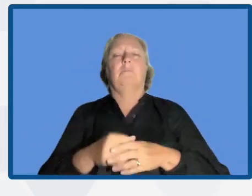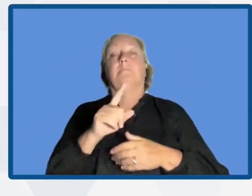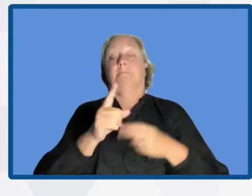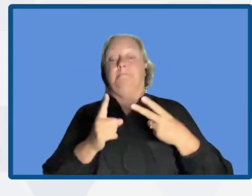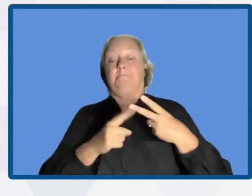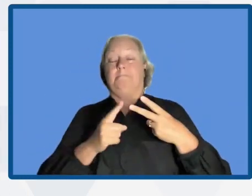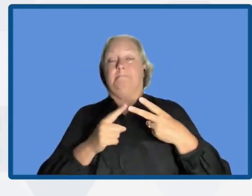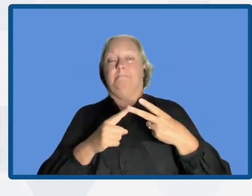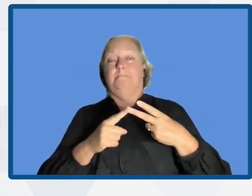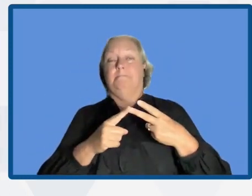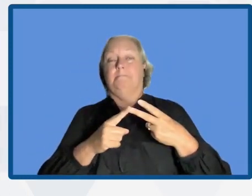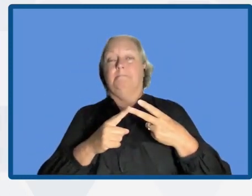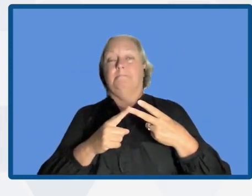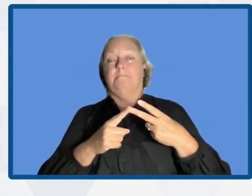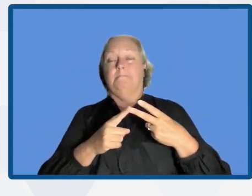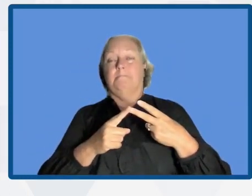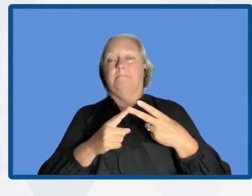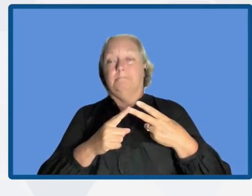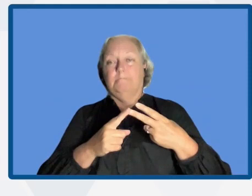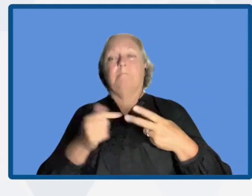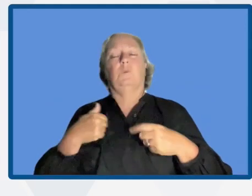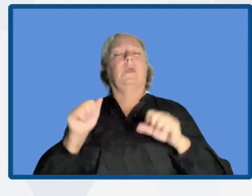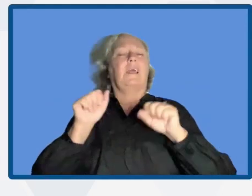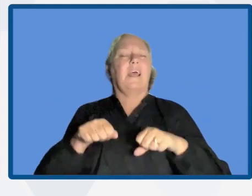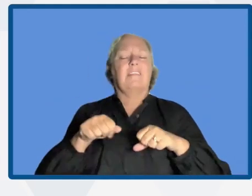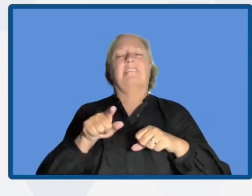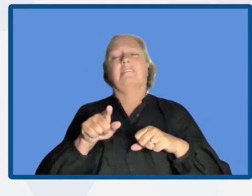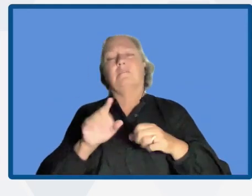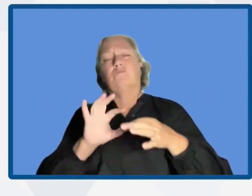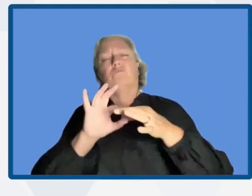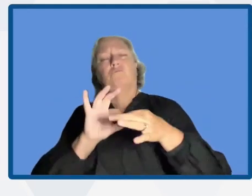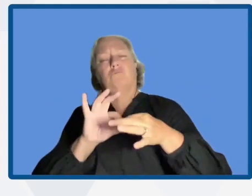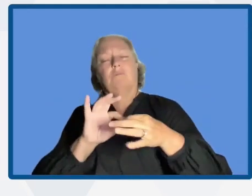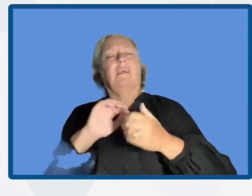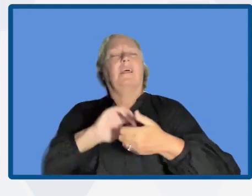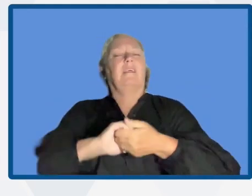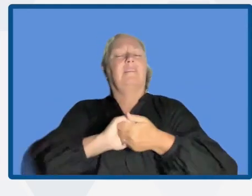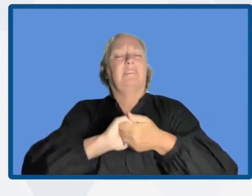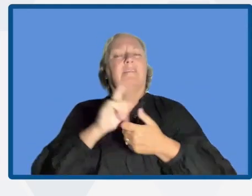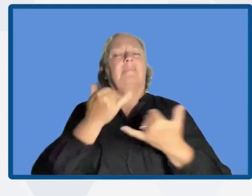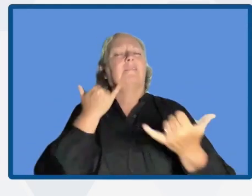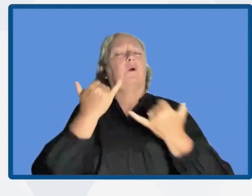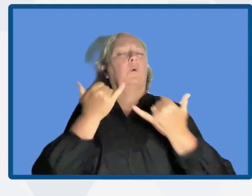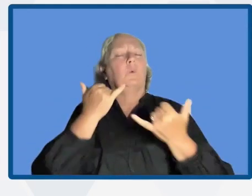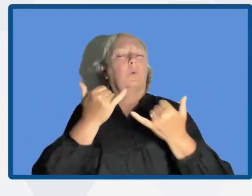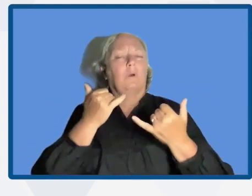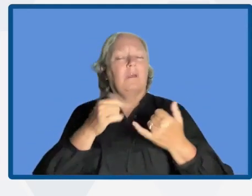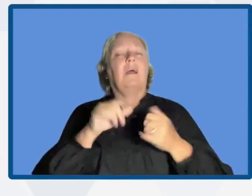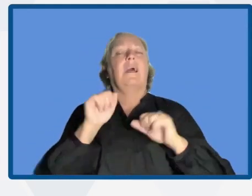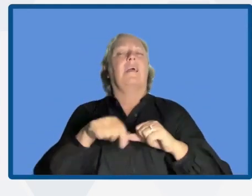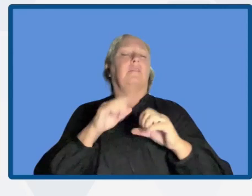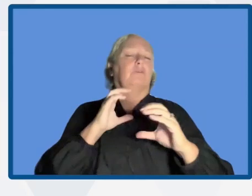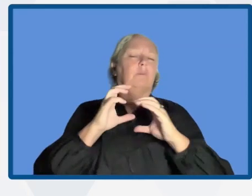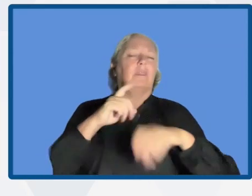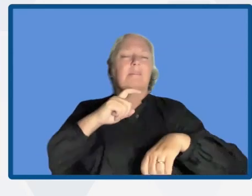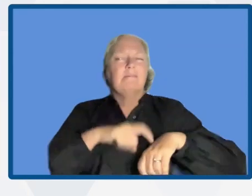can enter into some partnership agreements with the telco companies and communicate data at a certain time